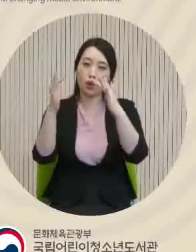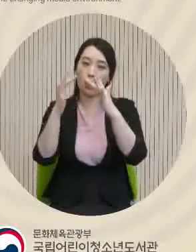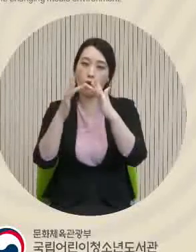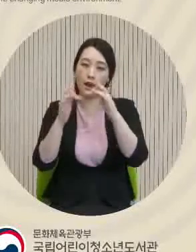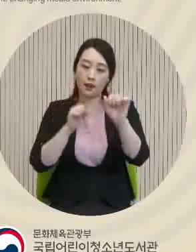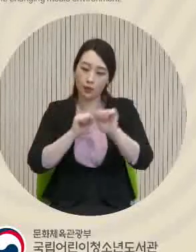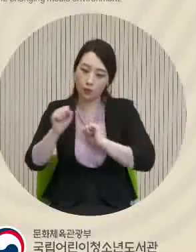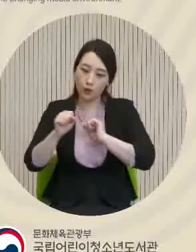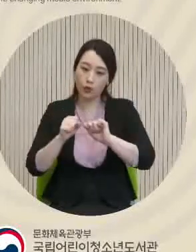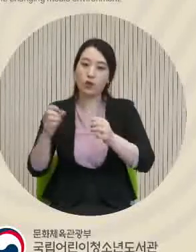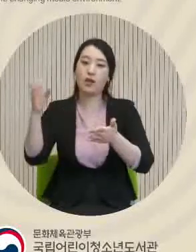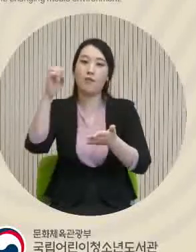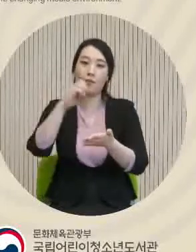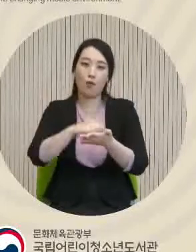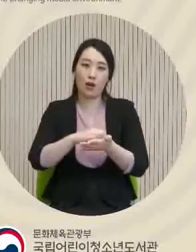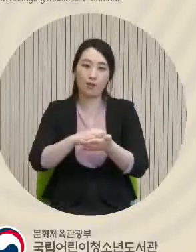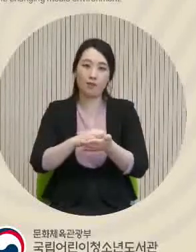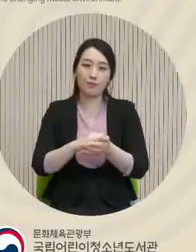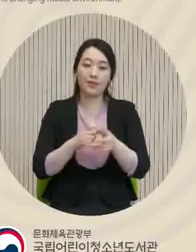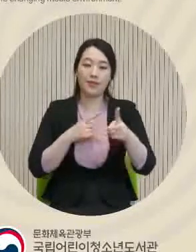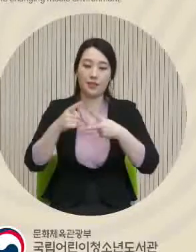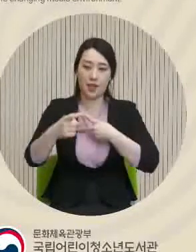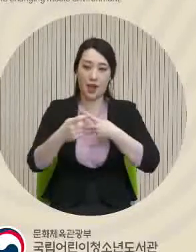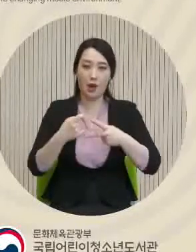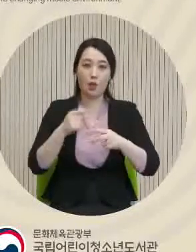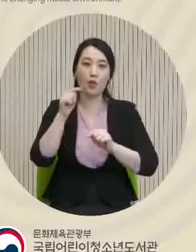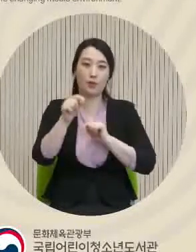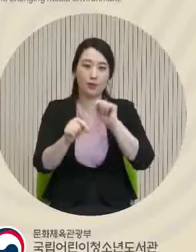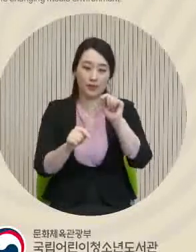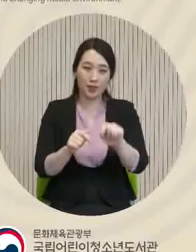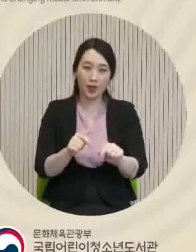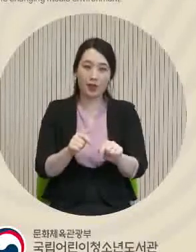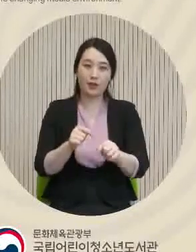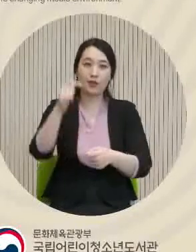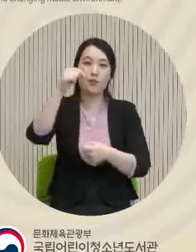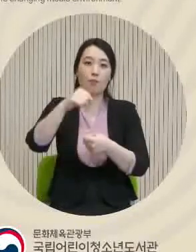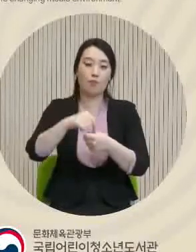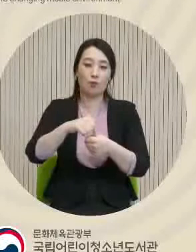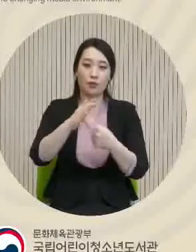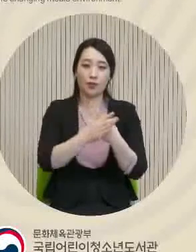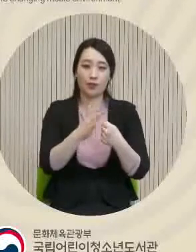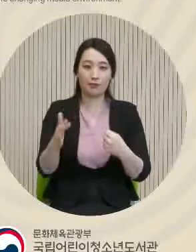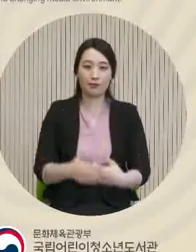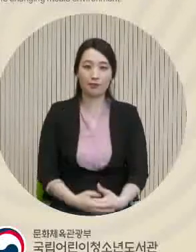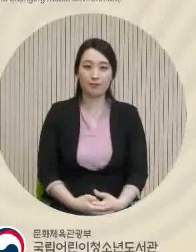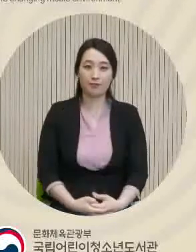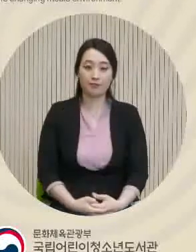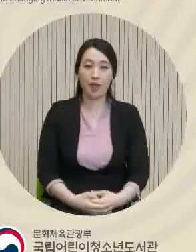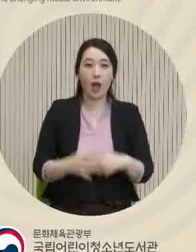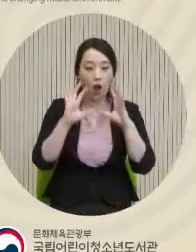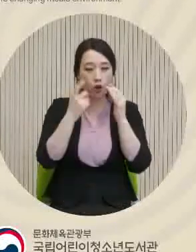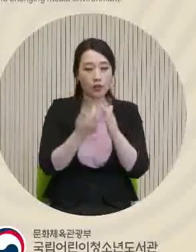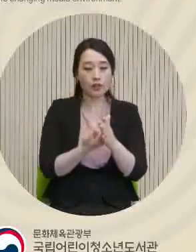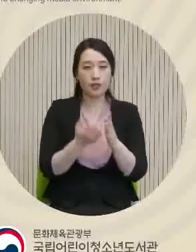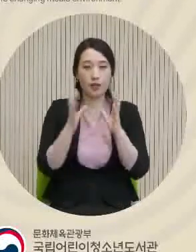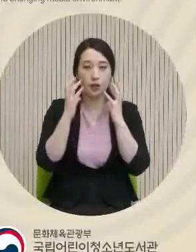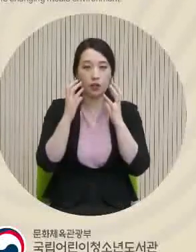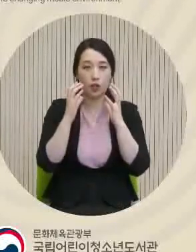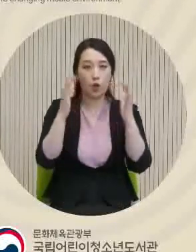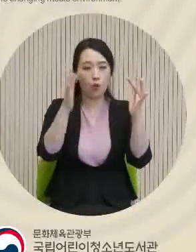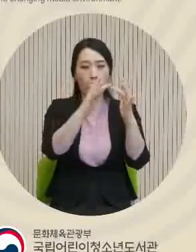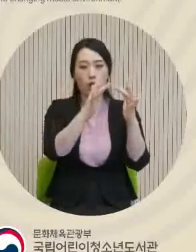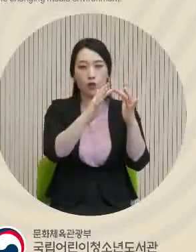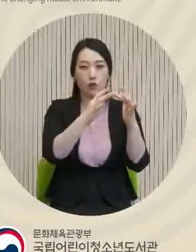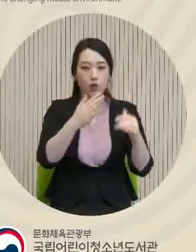important as well in terms of digital literacy. They can understand this and exercise it. That's the goal of our program as well. And